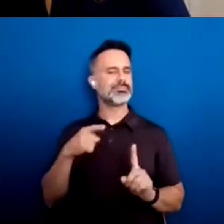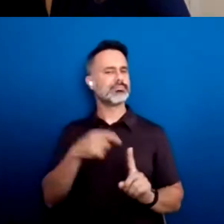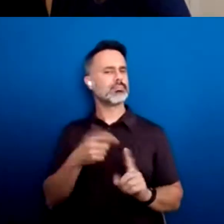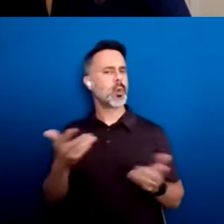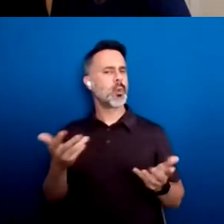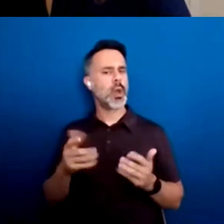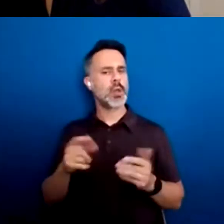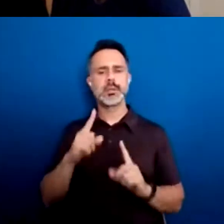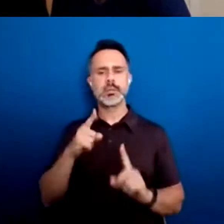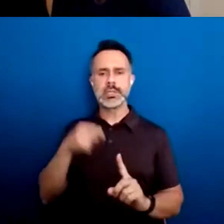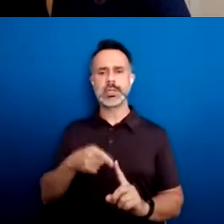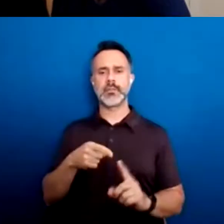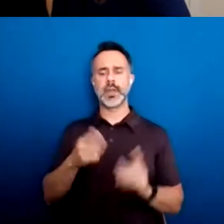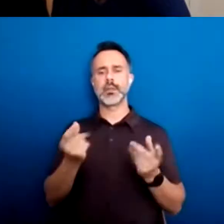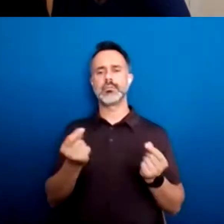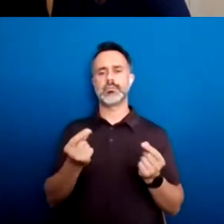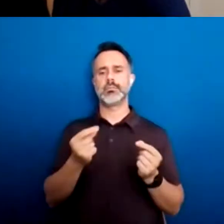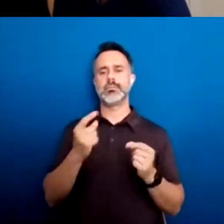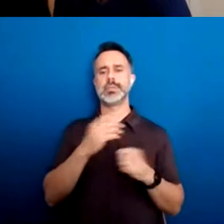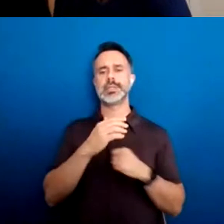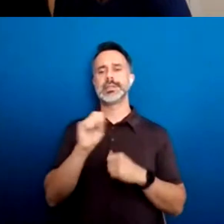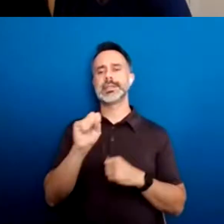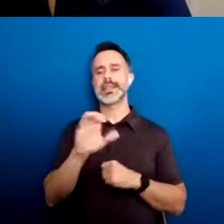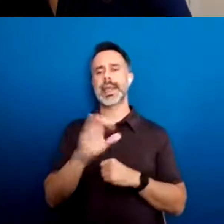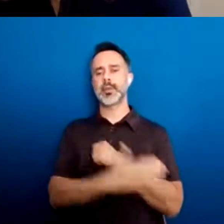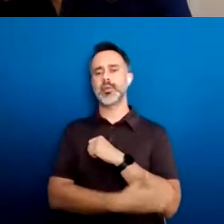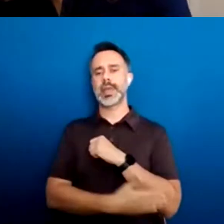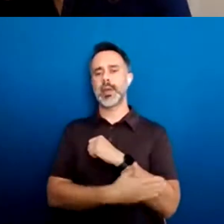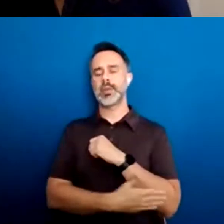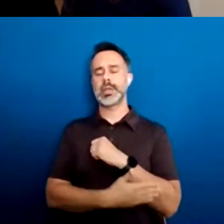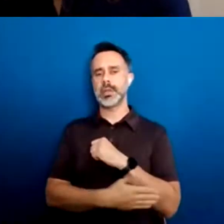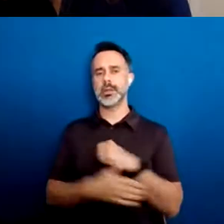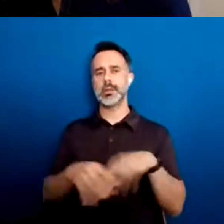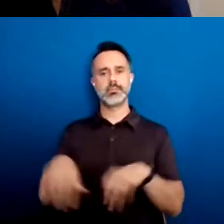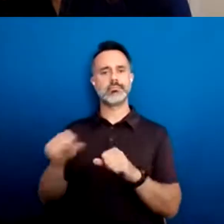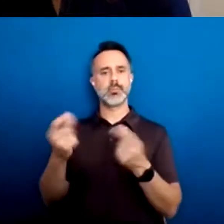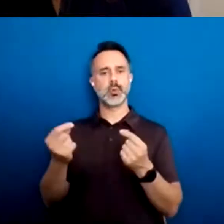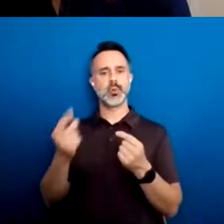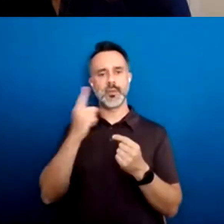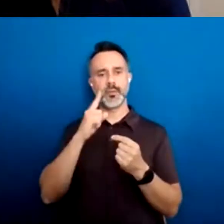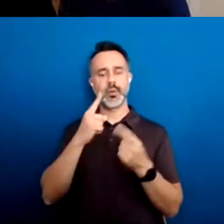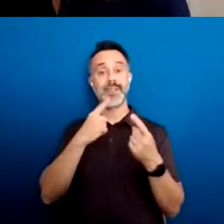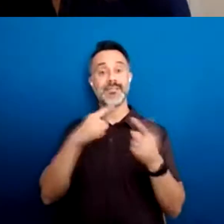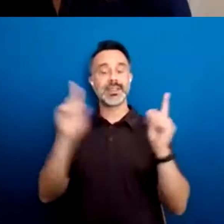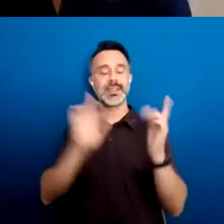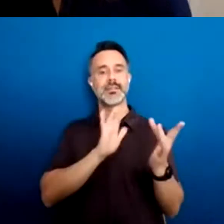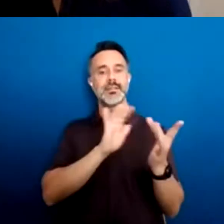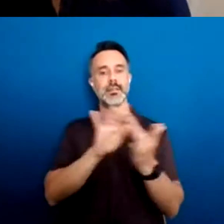Sacramento County have to do effective outreach to community members? Maybe larger